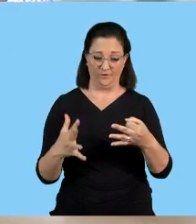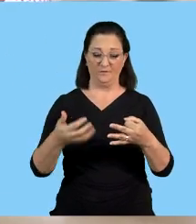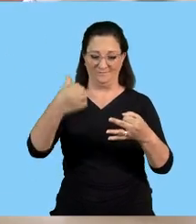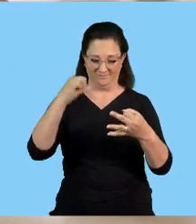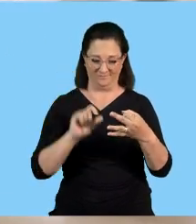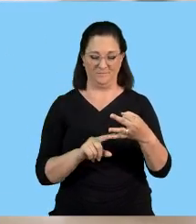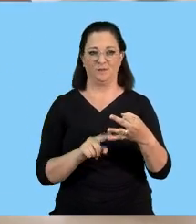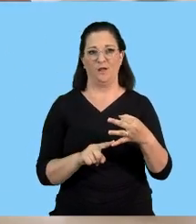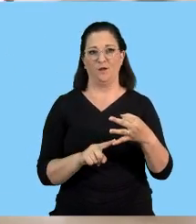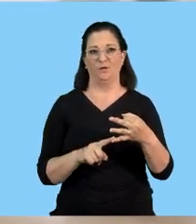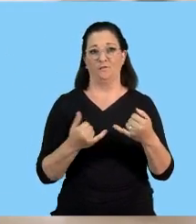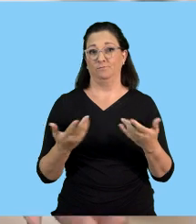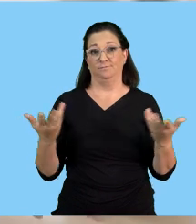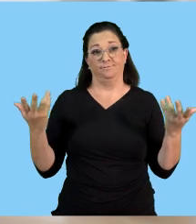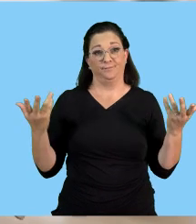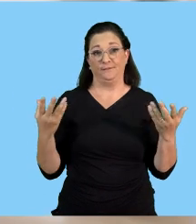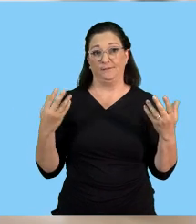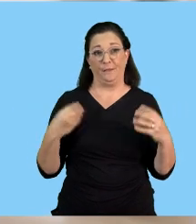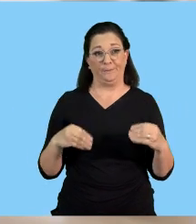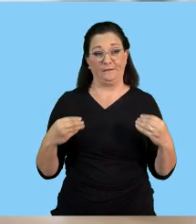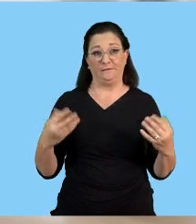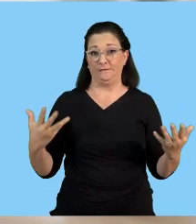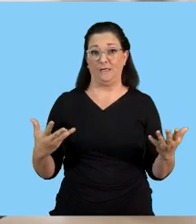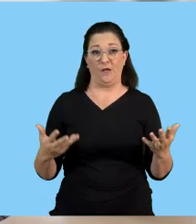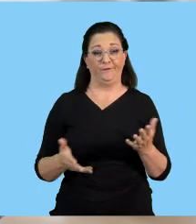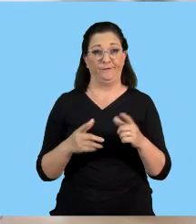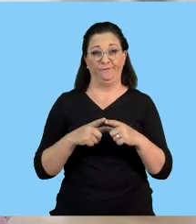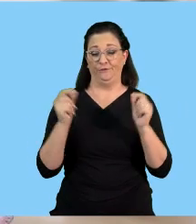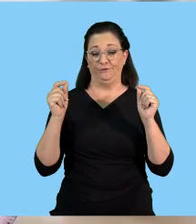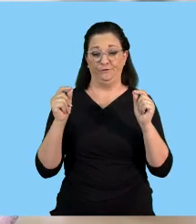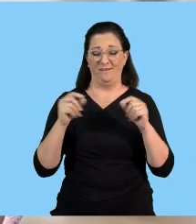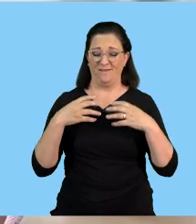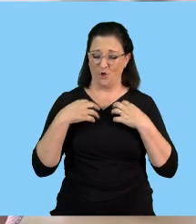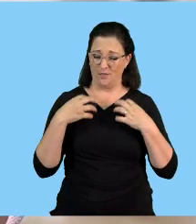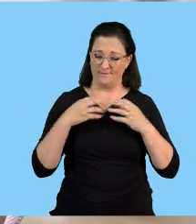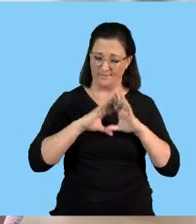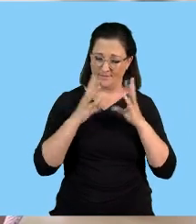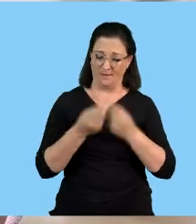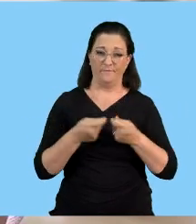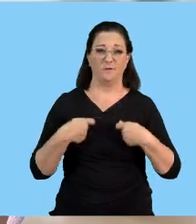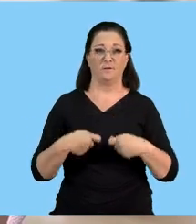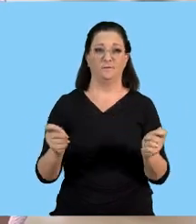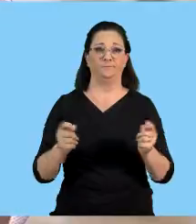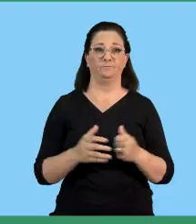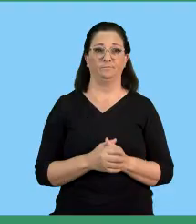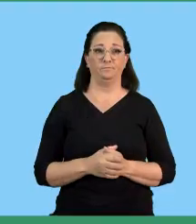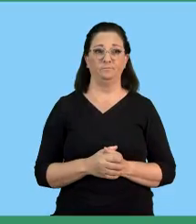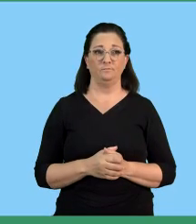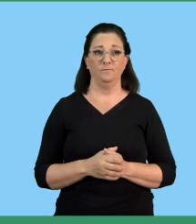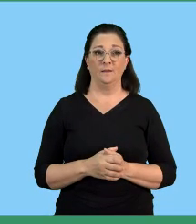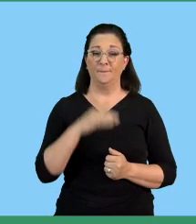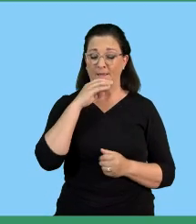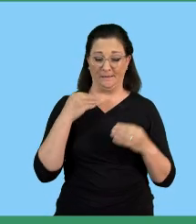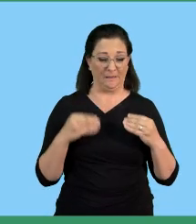can now liquidate. We are saying it's over now. So we are selling all the assets to pay the creditors. Then selling the